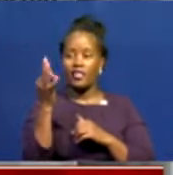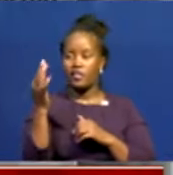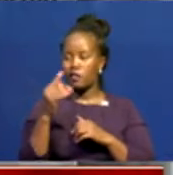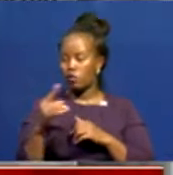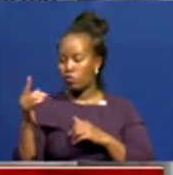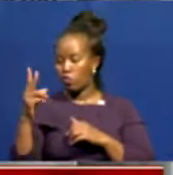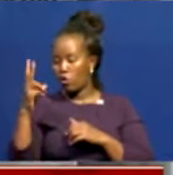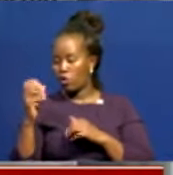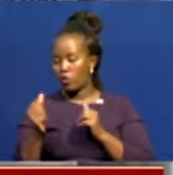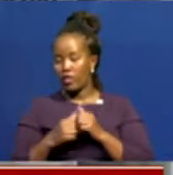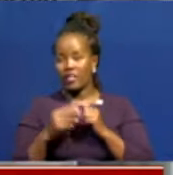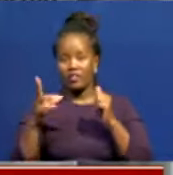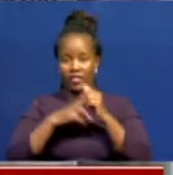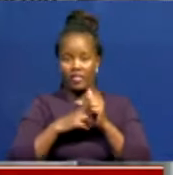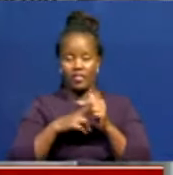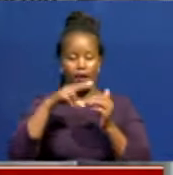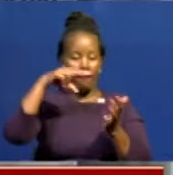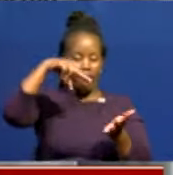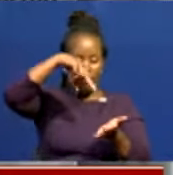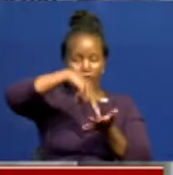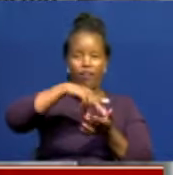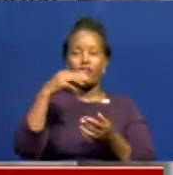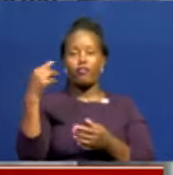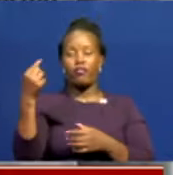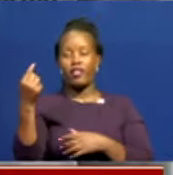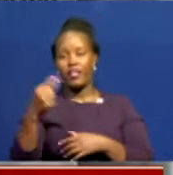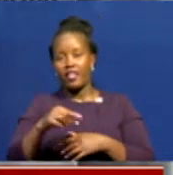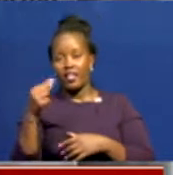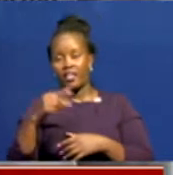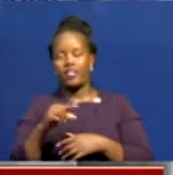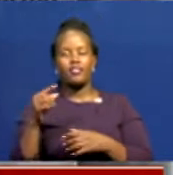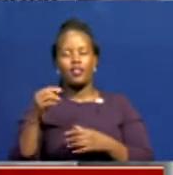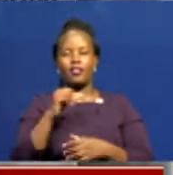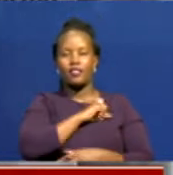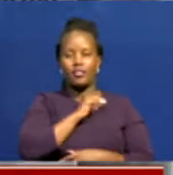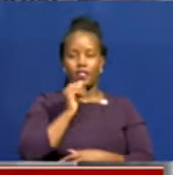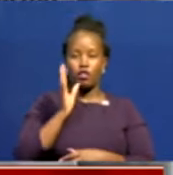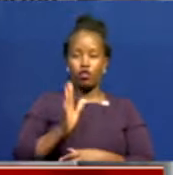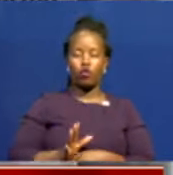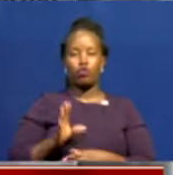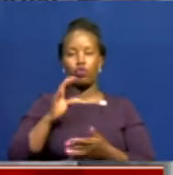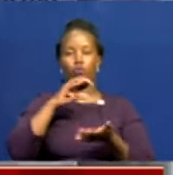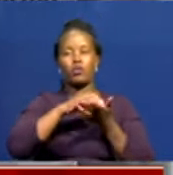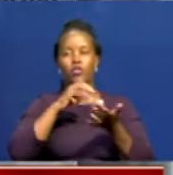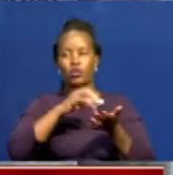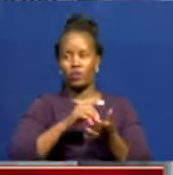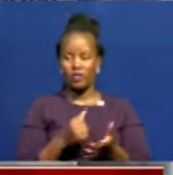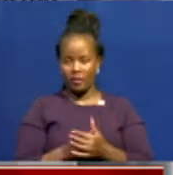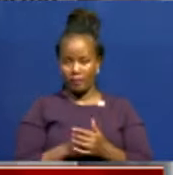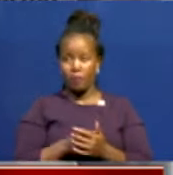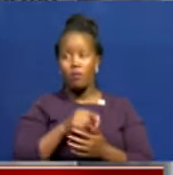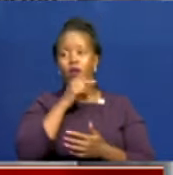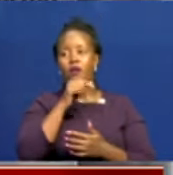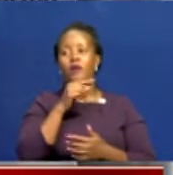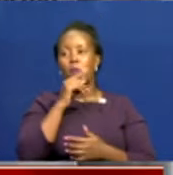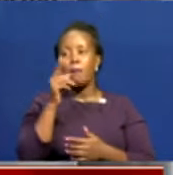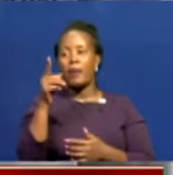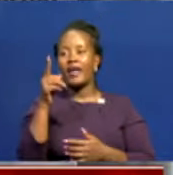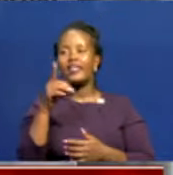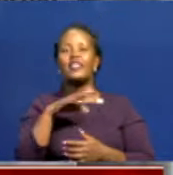successfully contested the Garissa senatorial seat on a Jubilee ticket. Mohammed Yusuf Haji died while